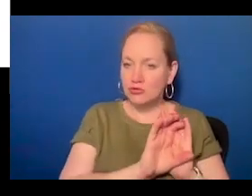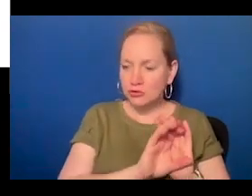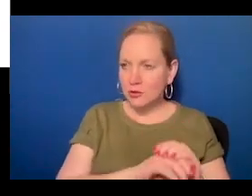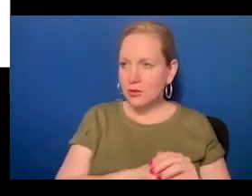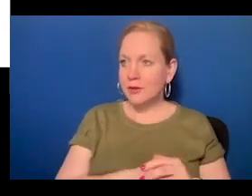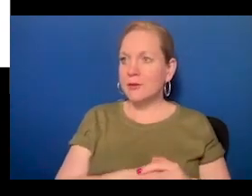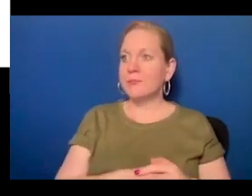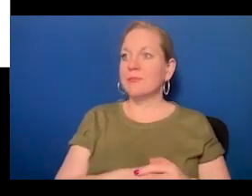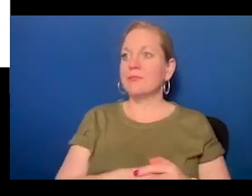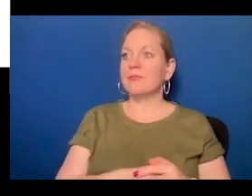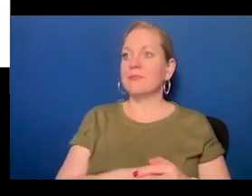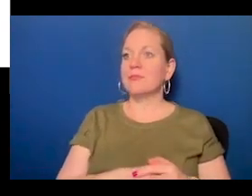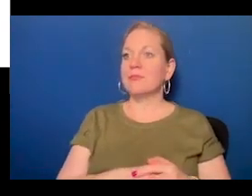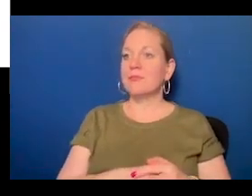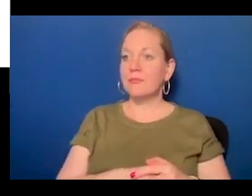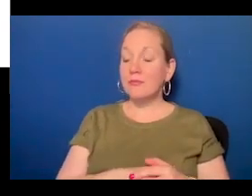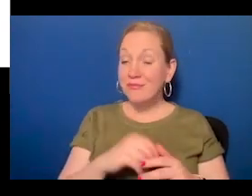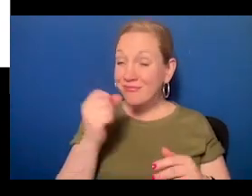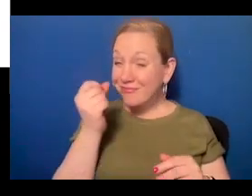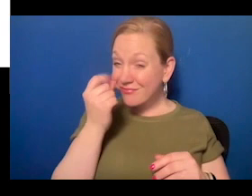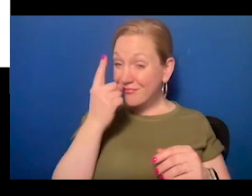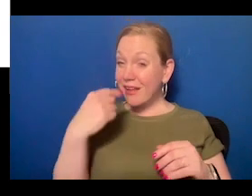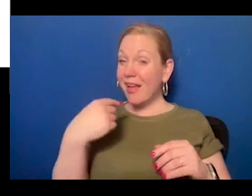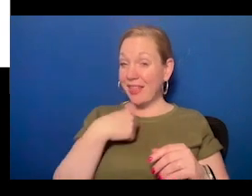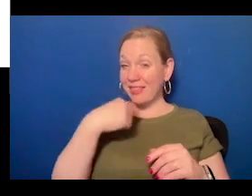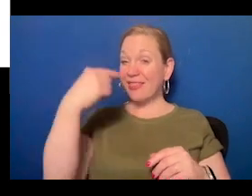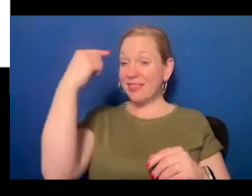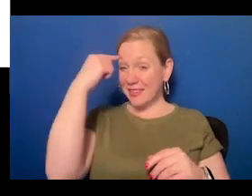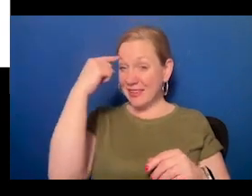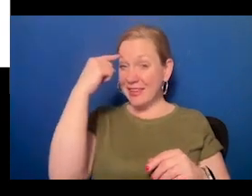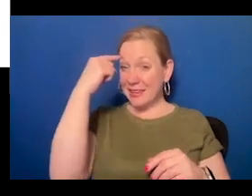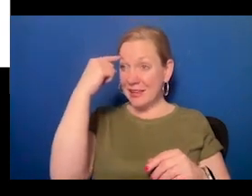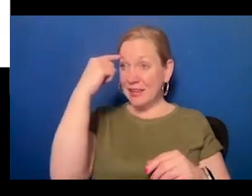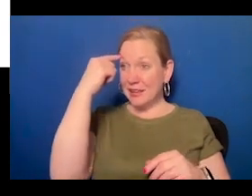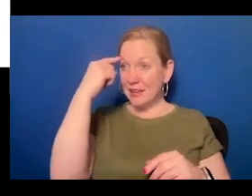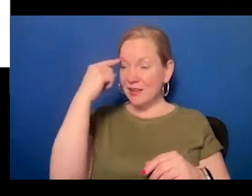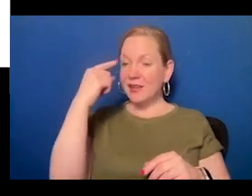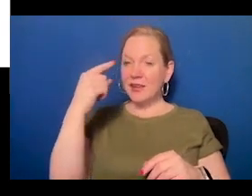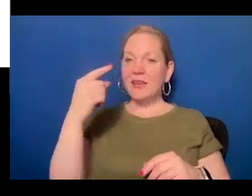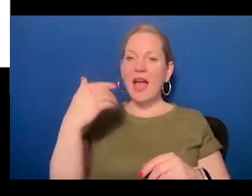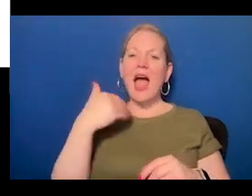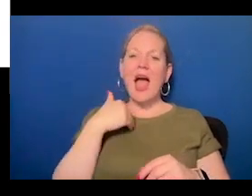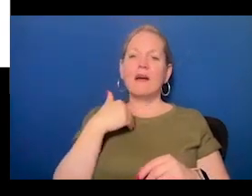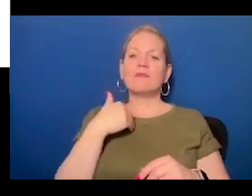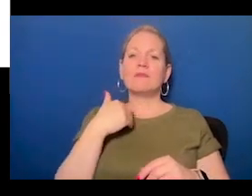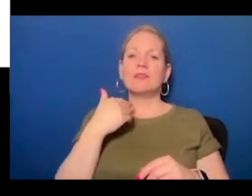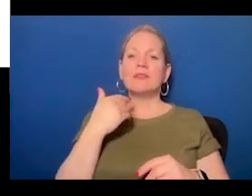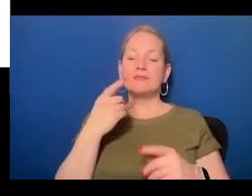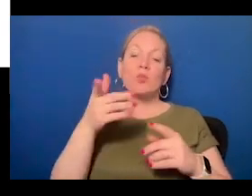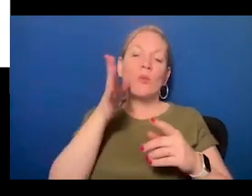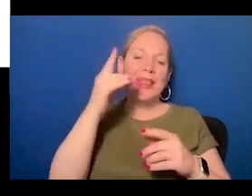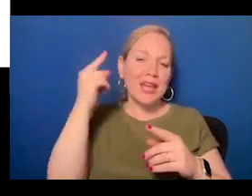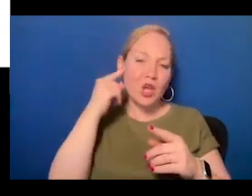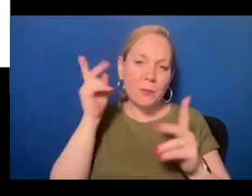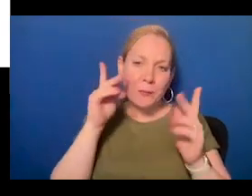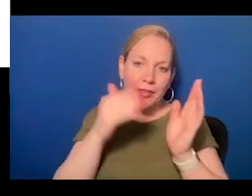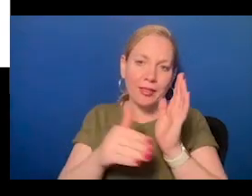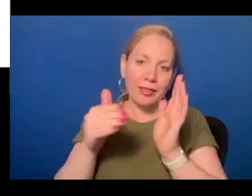thought that really was like, okay, like I know who this character is. And I thought that was really great.